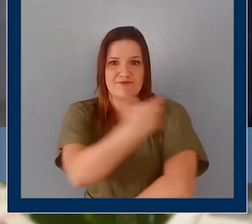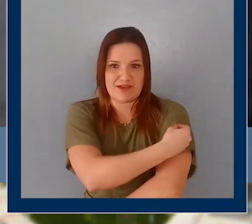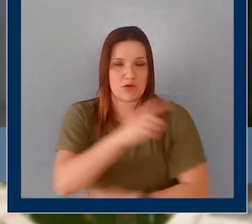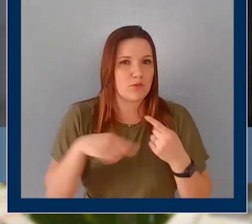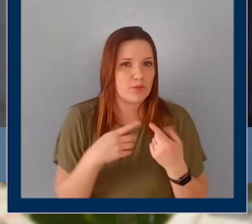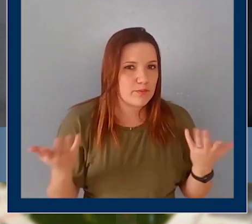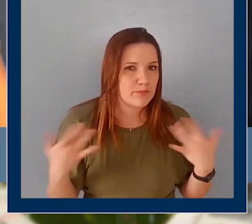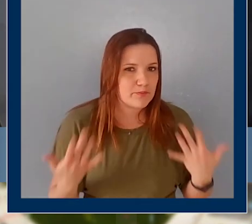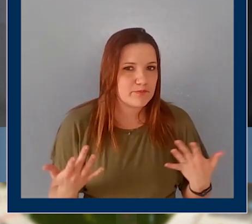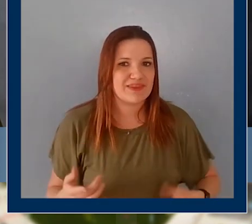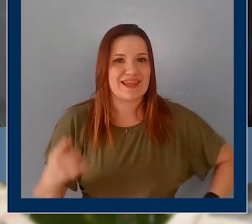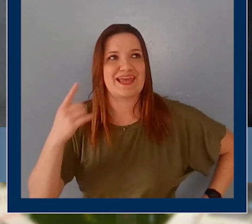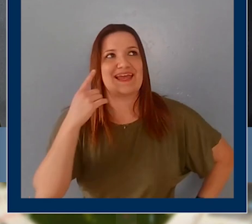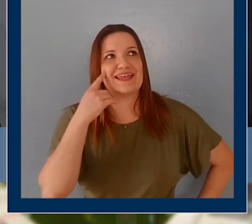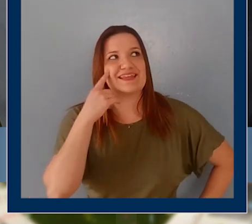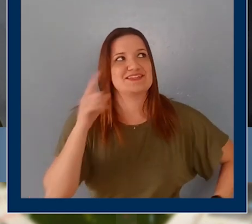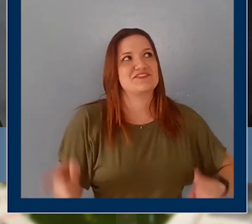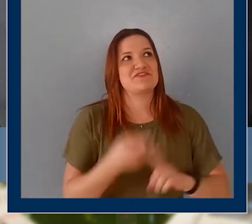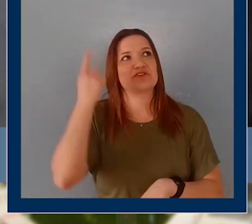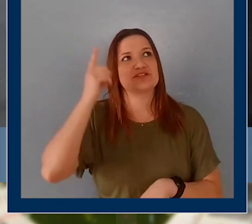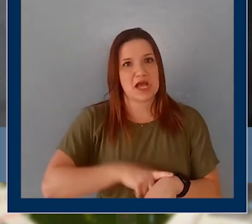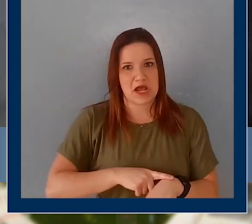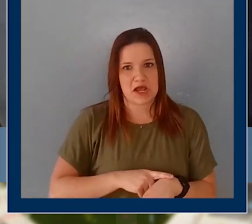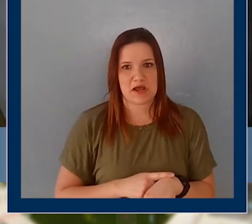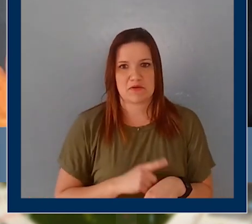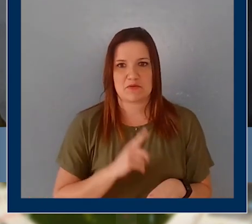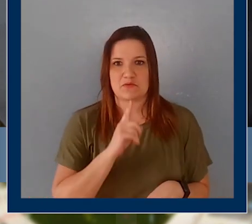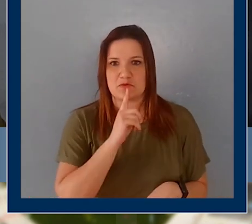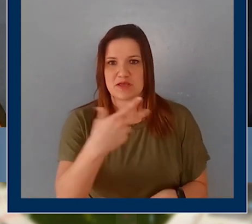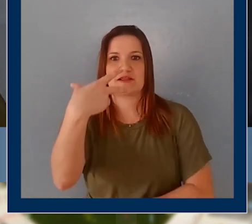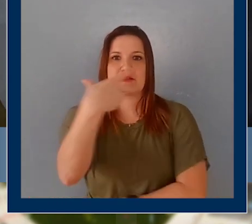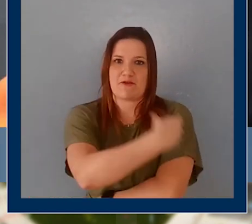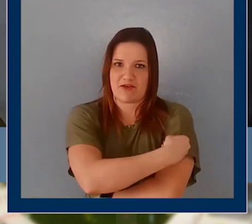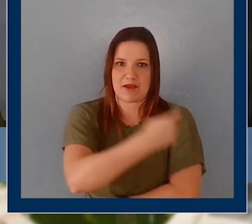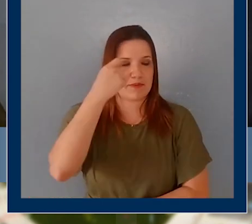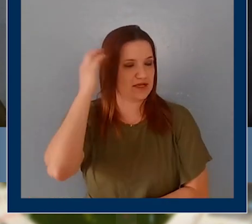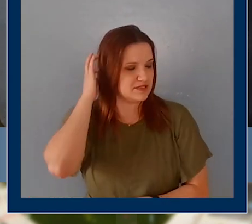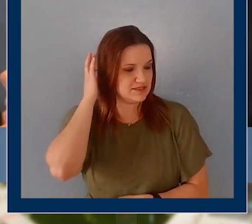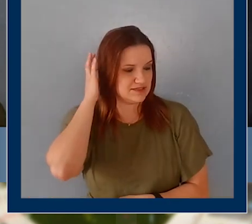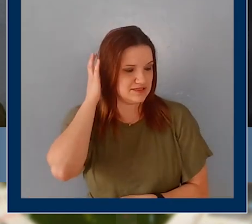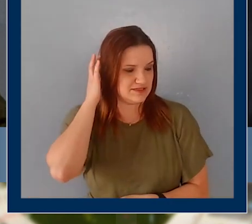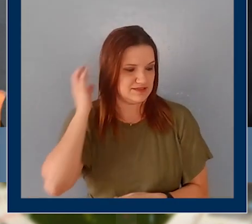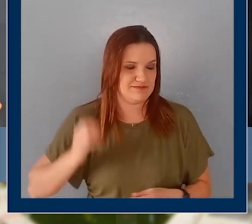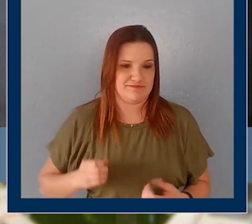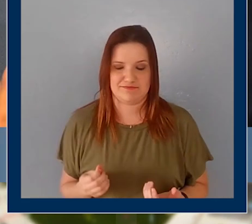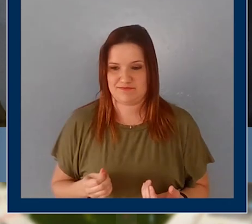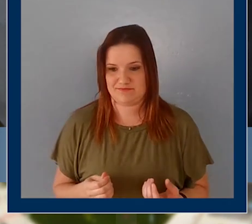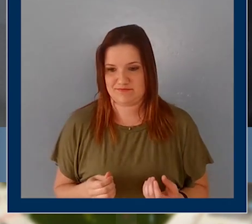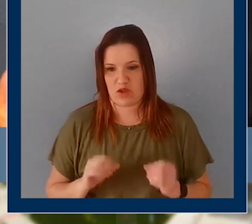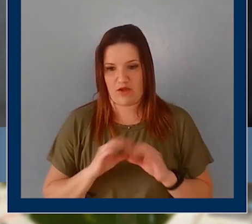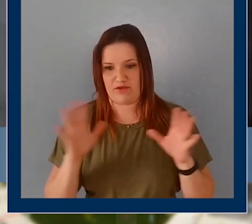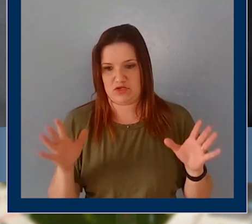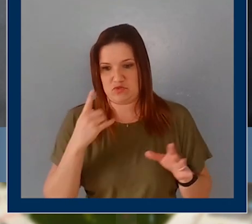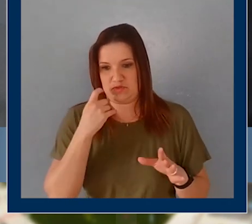So Tulare County has started the vaccination rollout. And so I have a lot of questions, so so first of all,